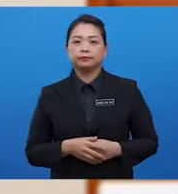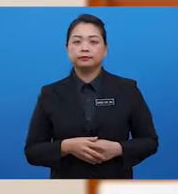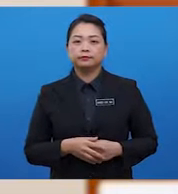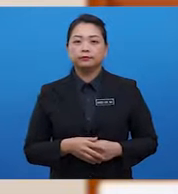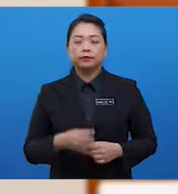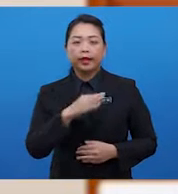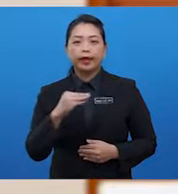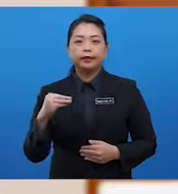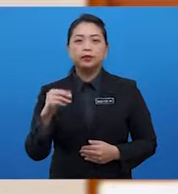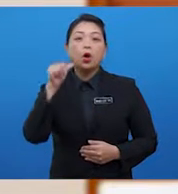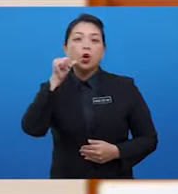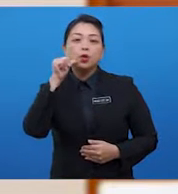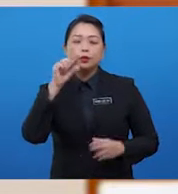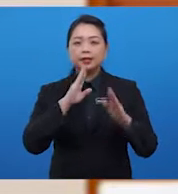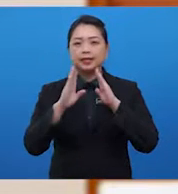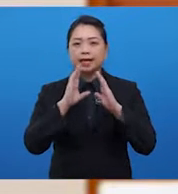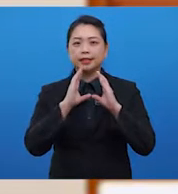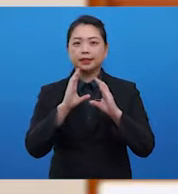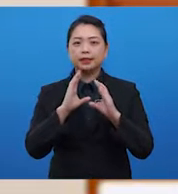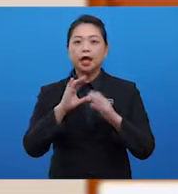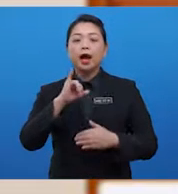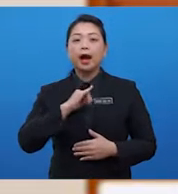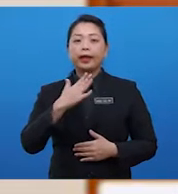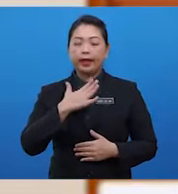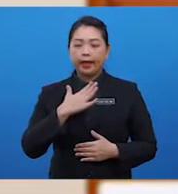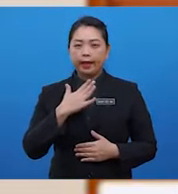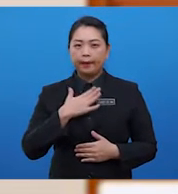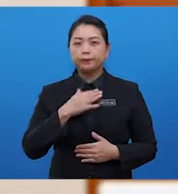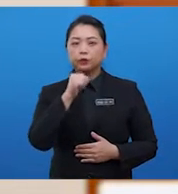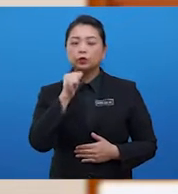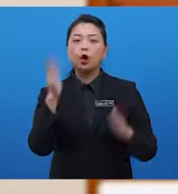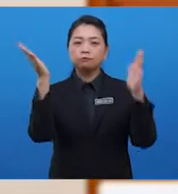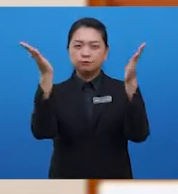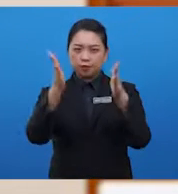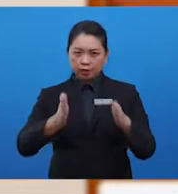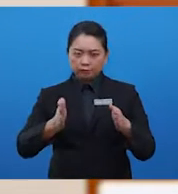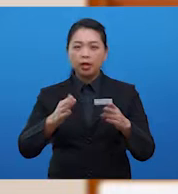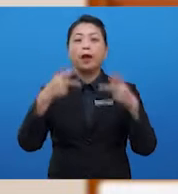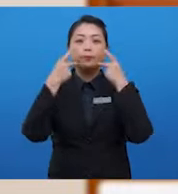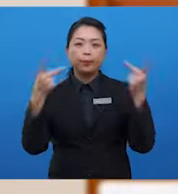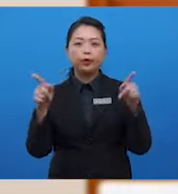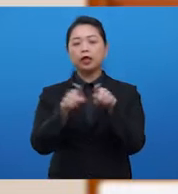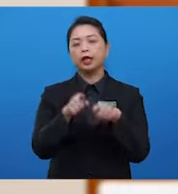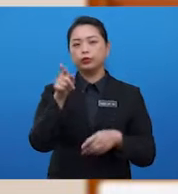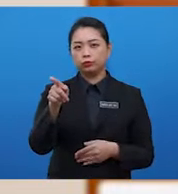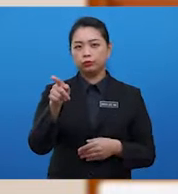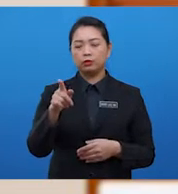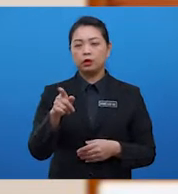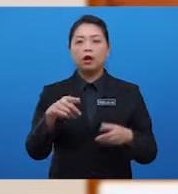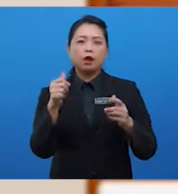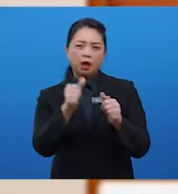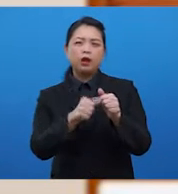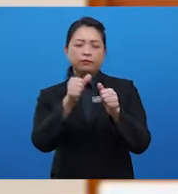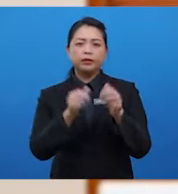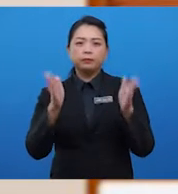And Audrey says, Rose, I am not slim and popular like you. Everybody likes you